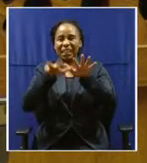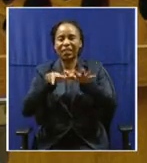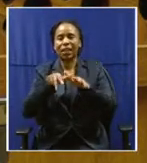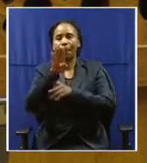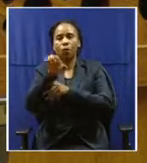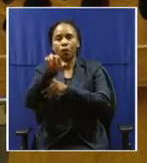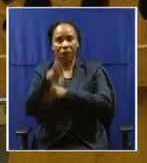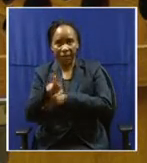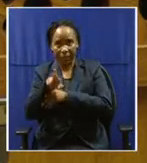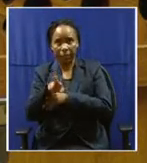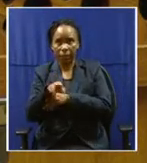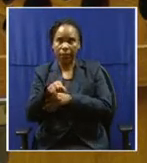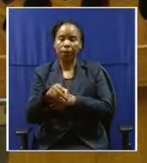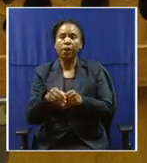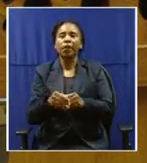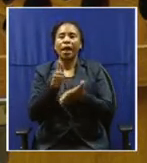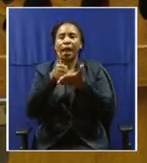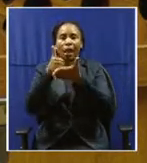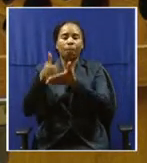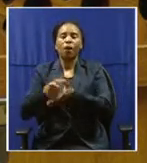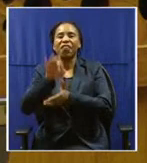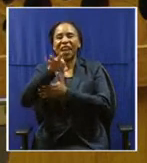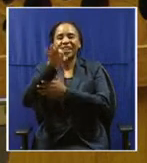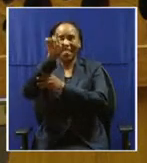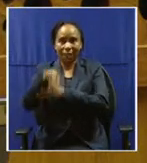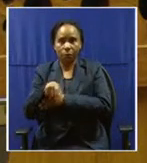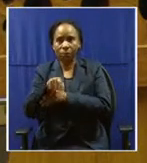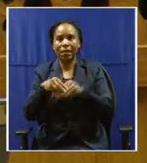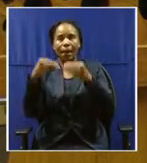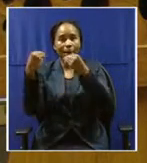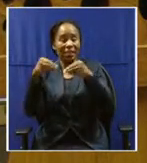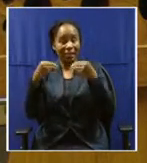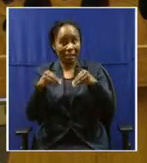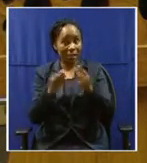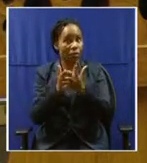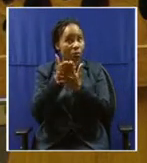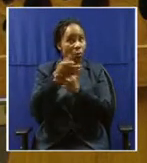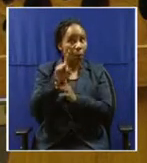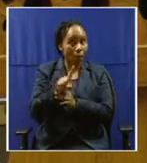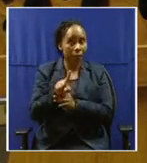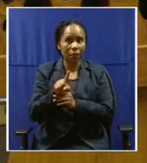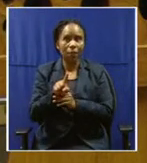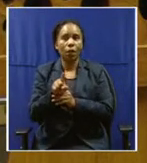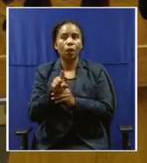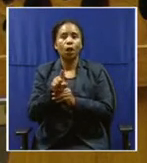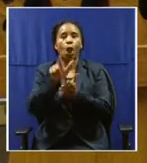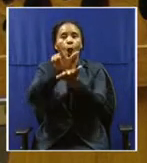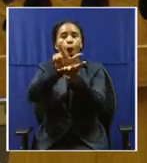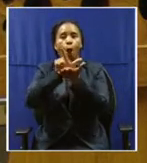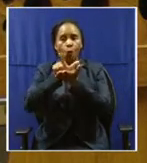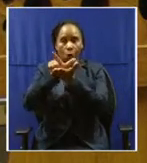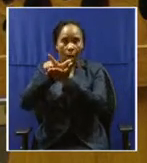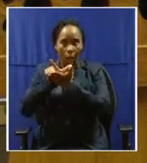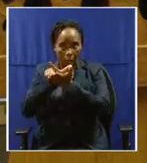for 13,000 businesses through the loan guarantee scheme that we put